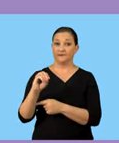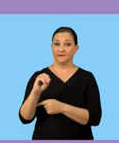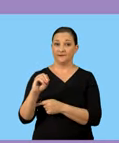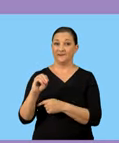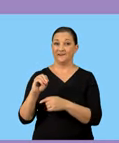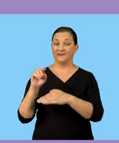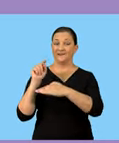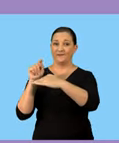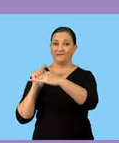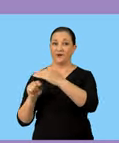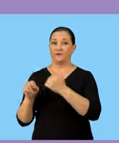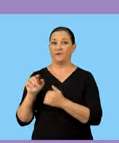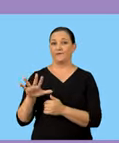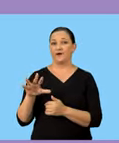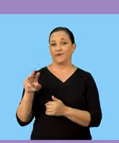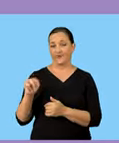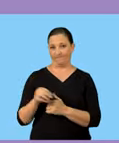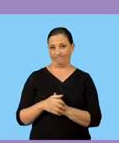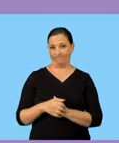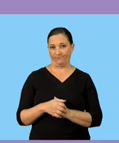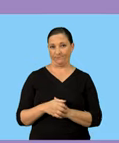divided by 5m.